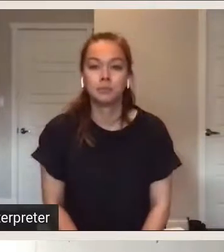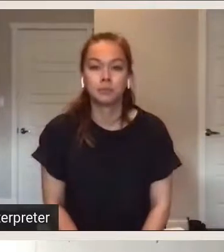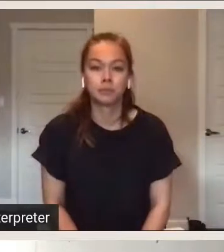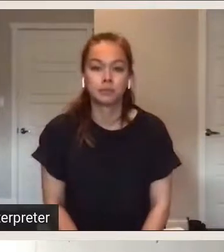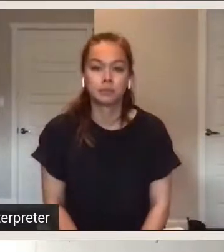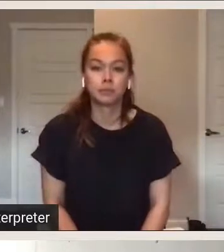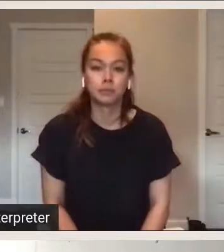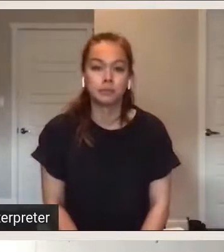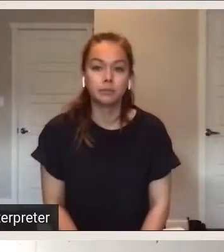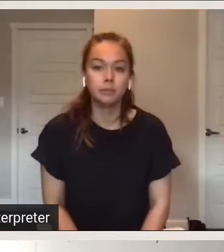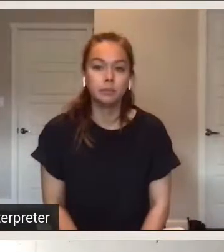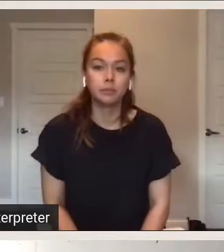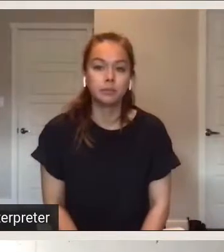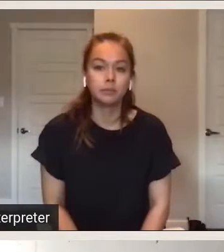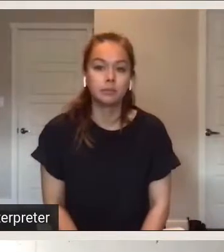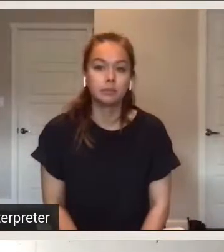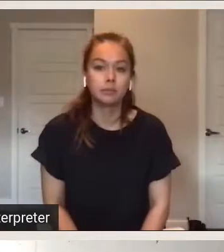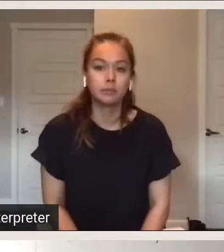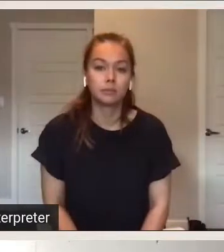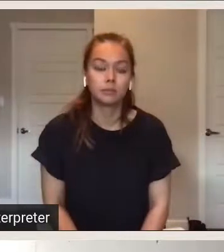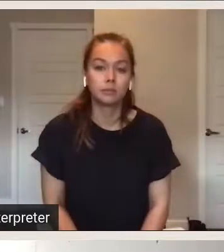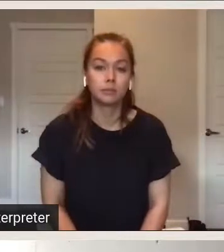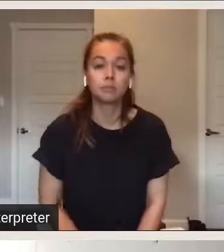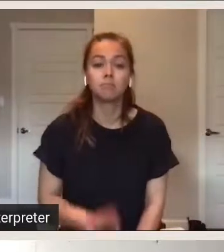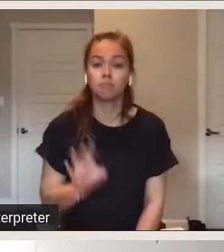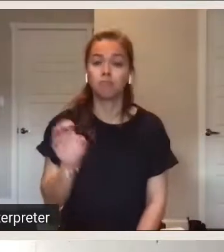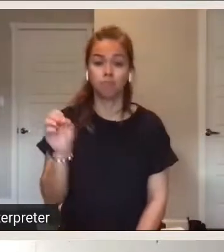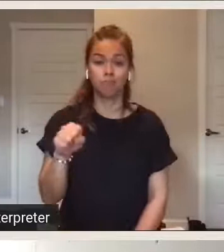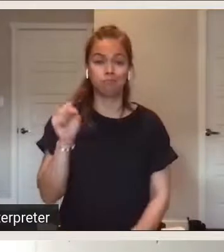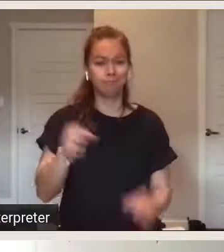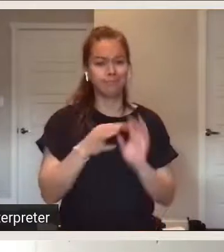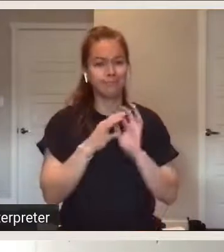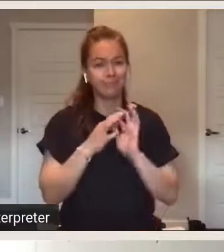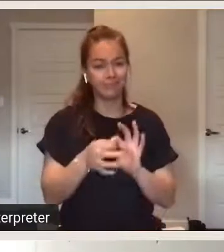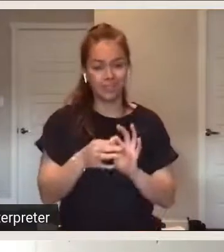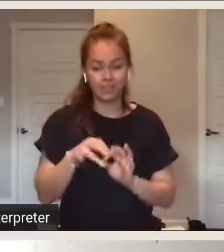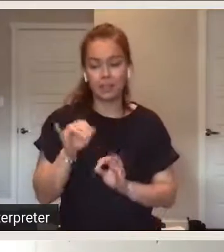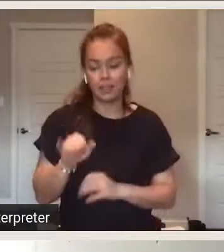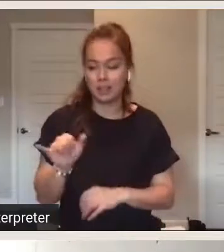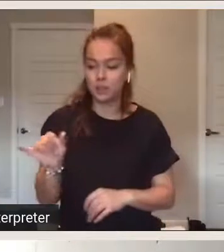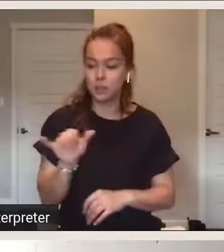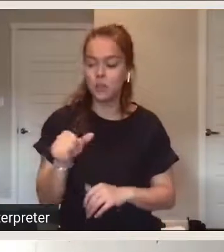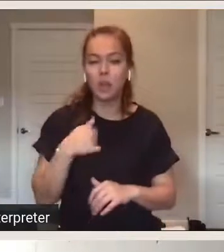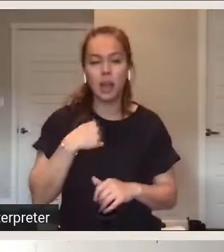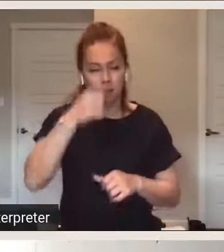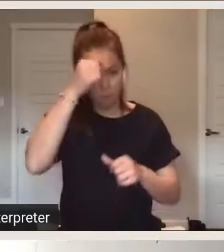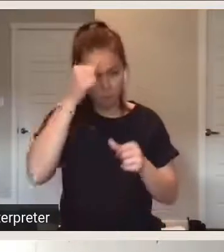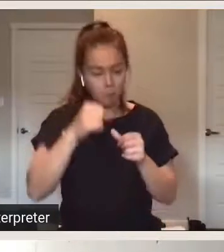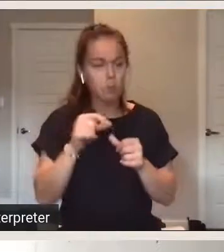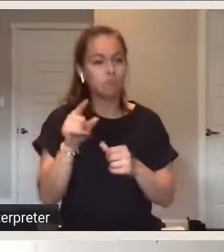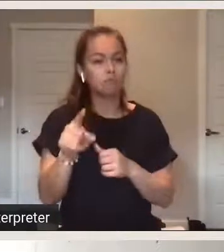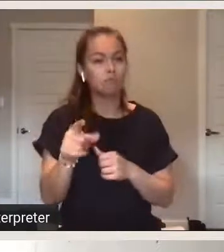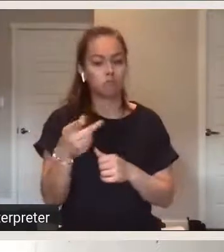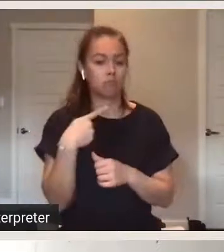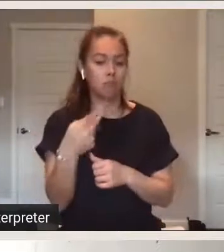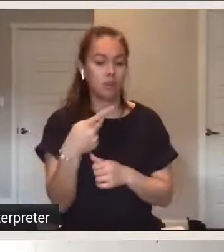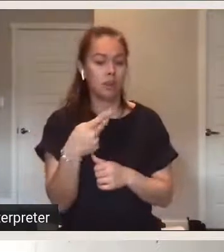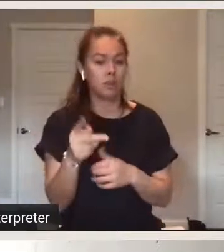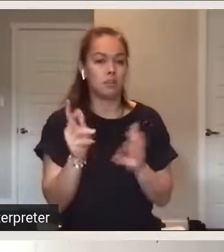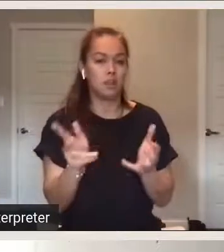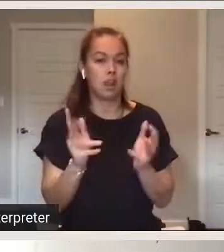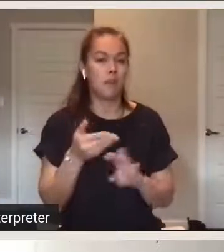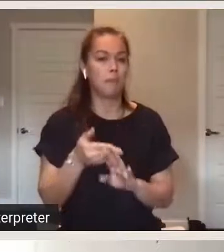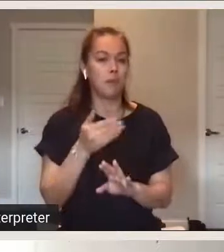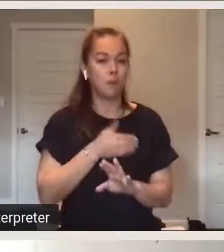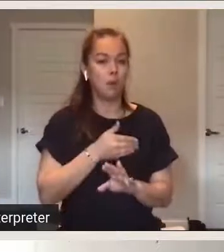like on that, it was so, I know when we previously chatted, you mentioned like, you know, working on a restrained budget or whatnot, and